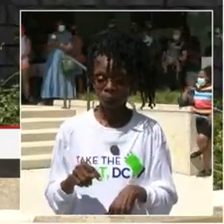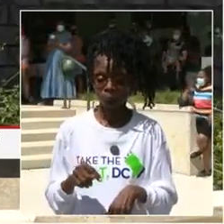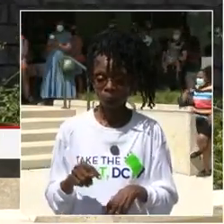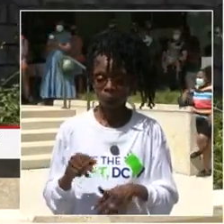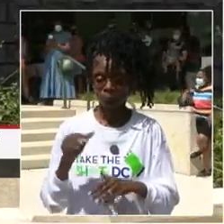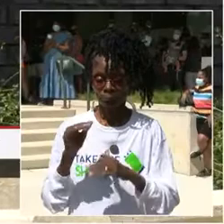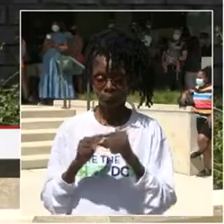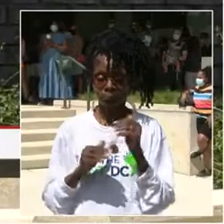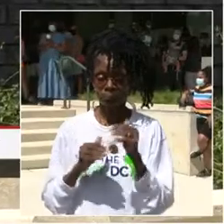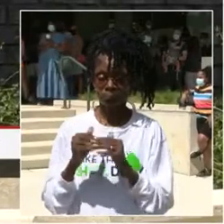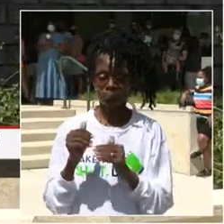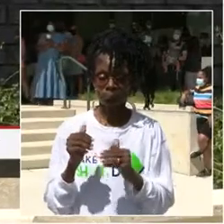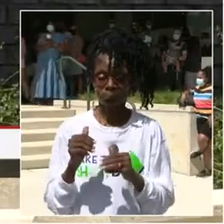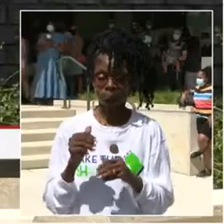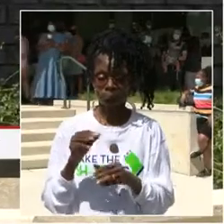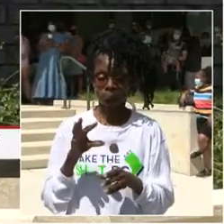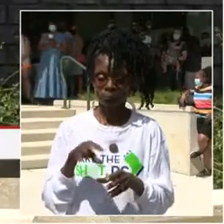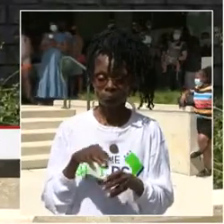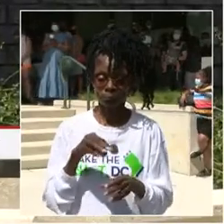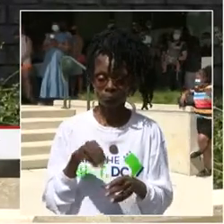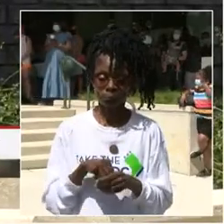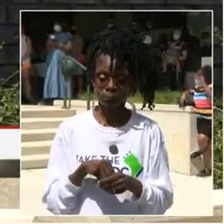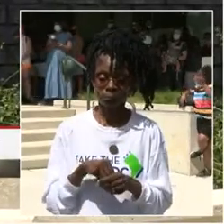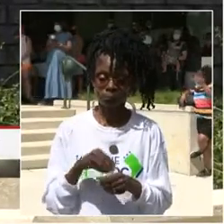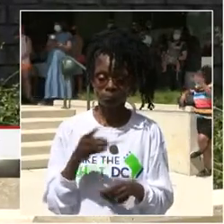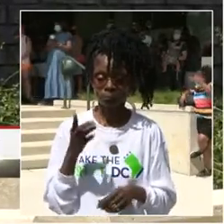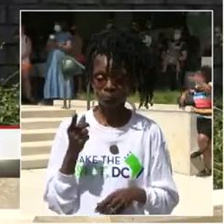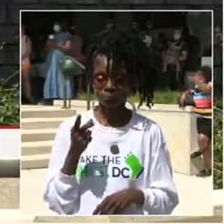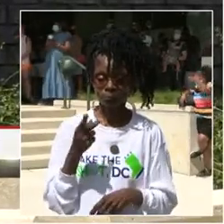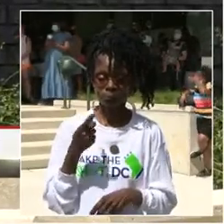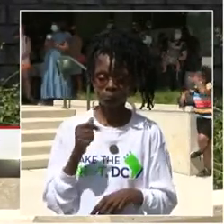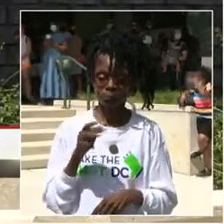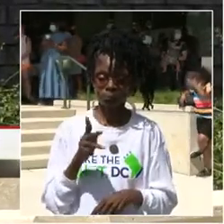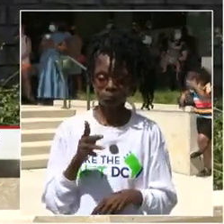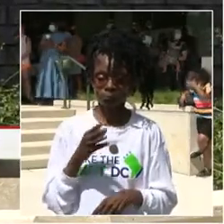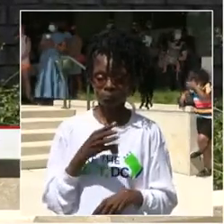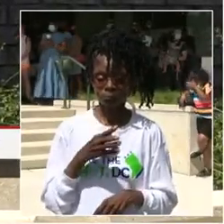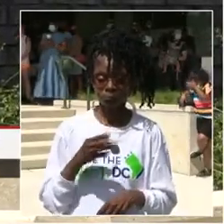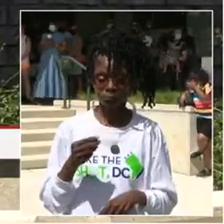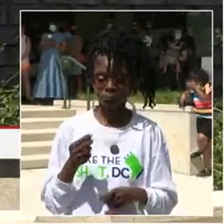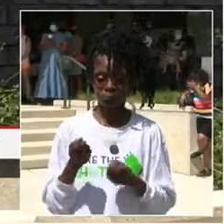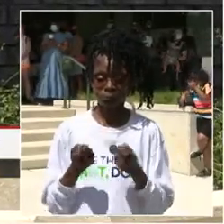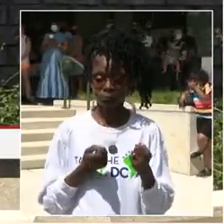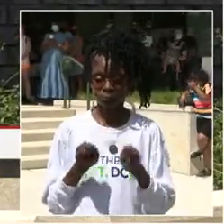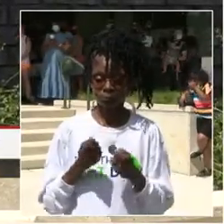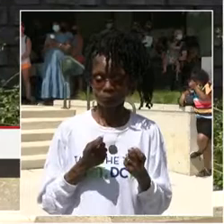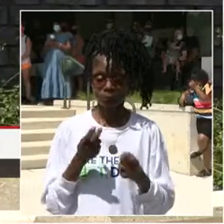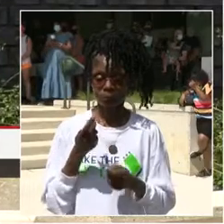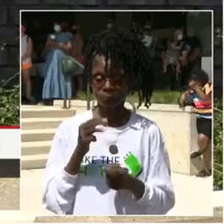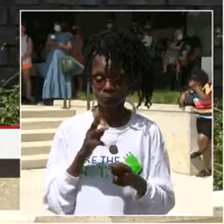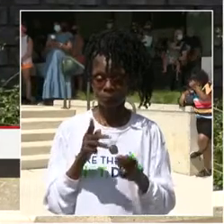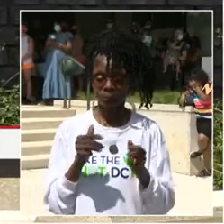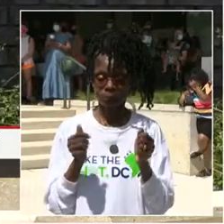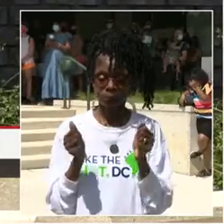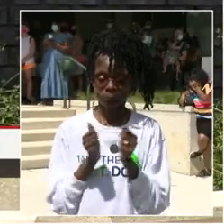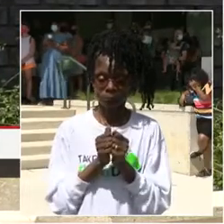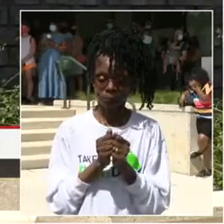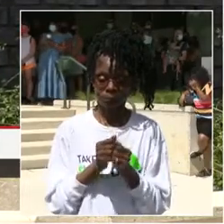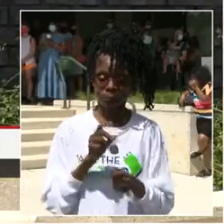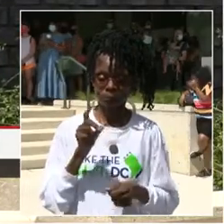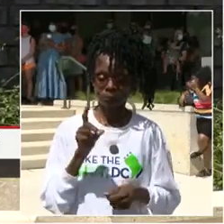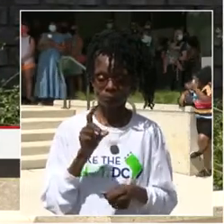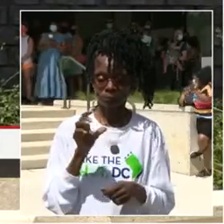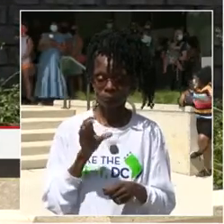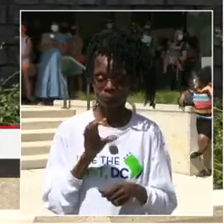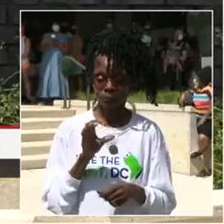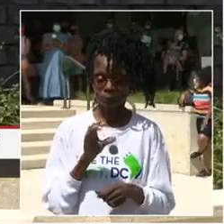an upgrade for the community to enjoy as well. Together with DC Public Schools and the community, we